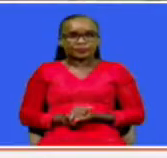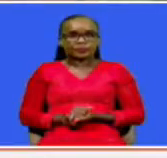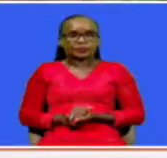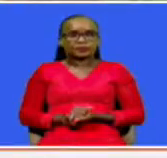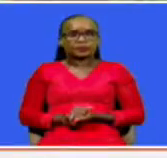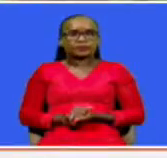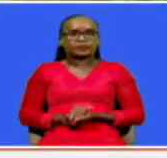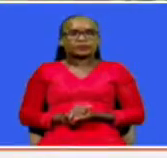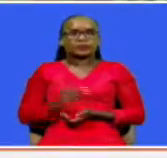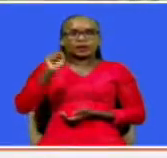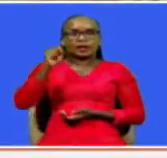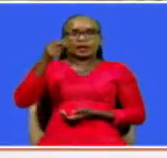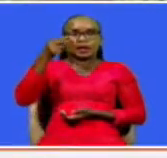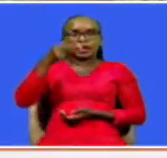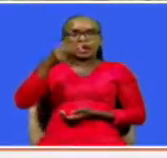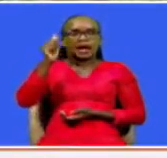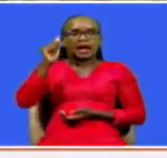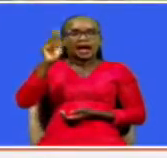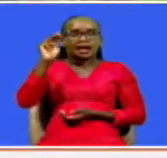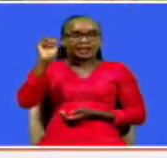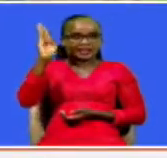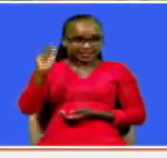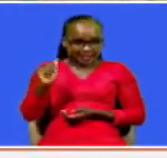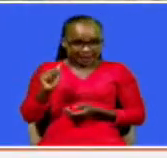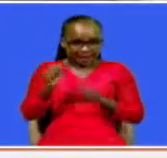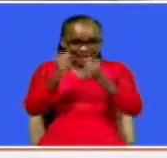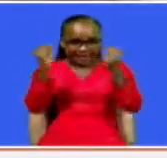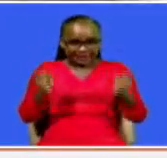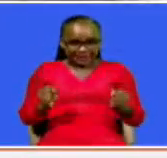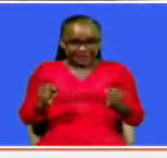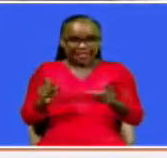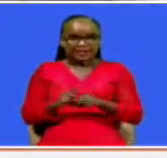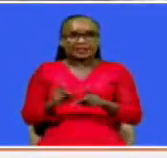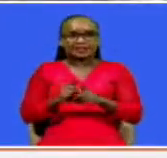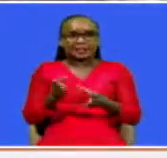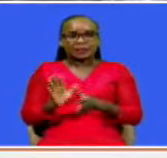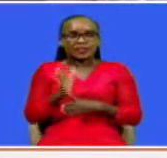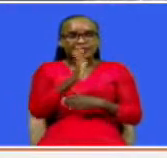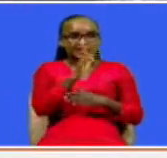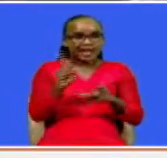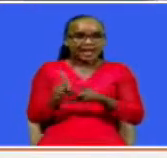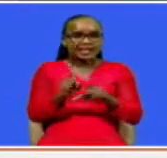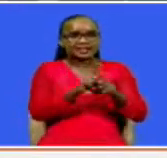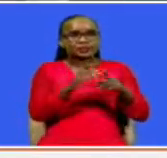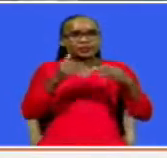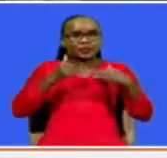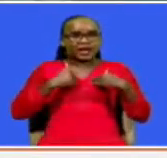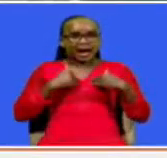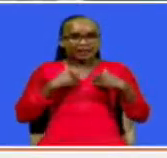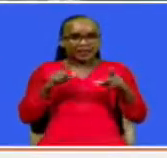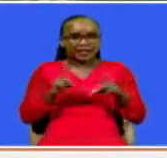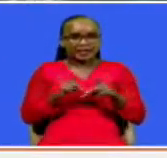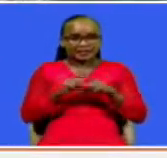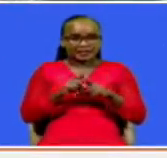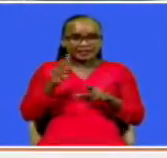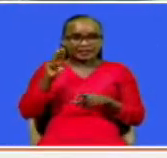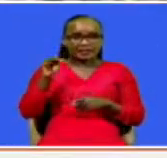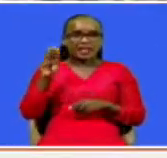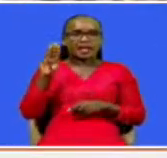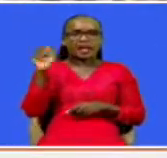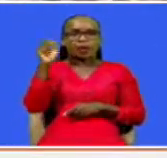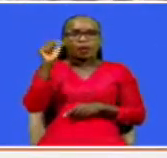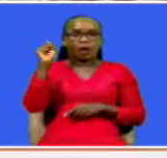Under the shamba system, boast lush crops and few trees. It also hosts tens of mushrooming makeshift